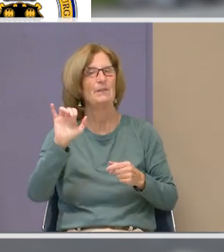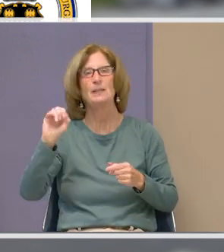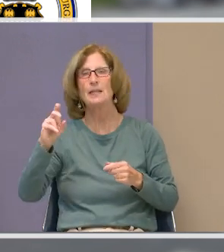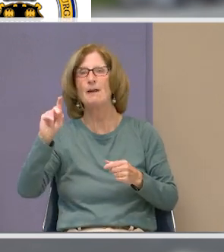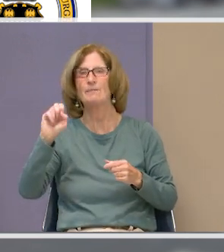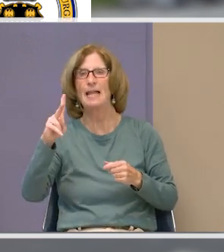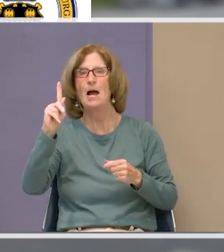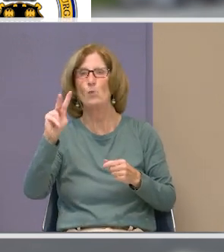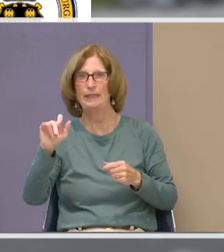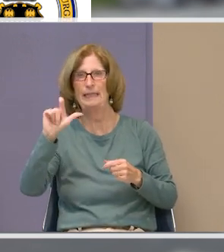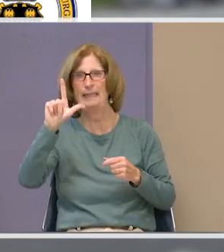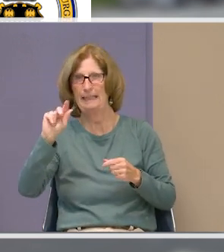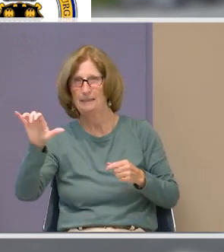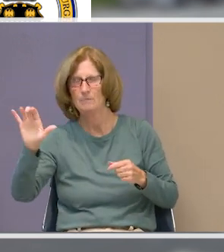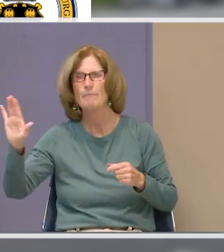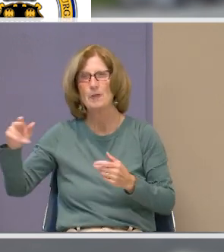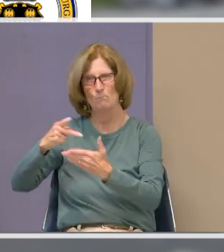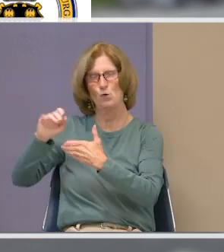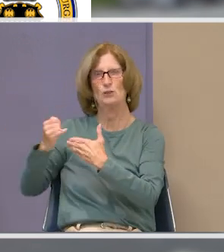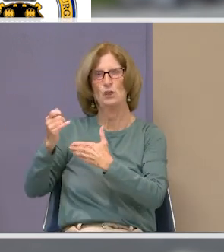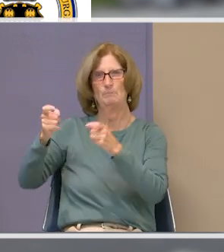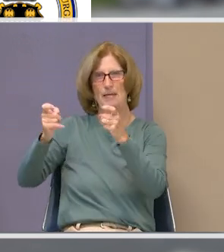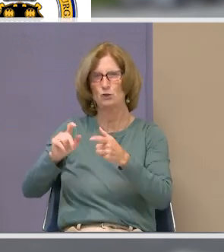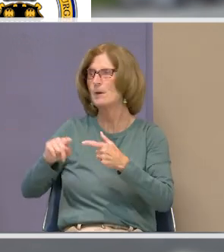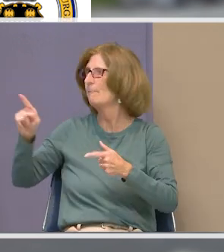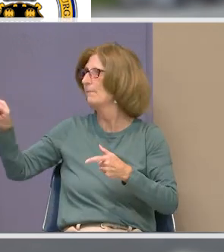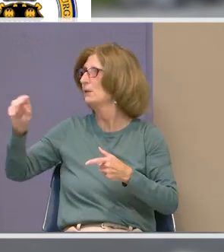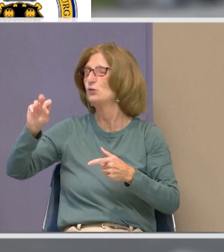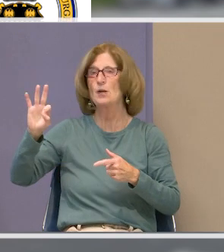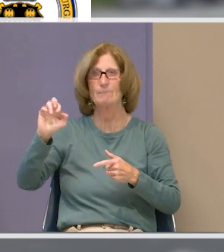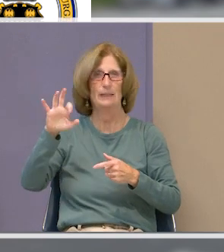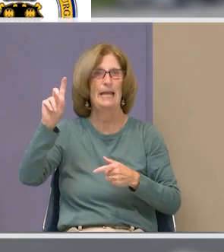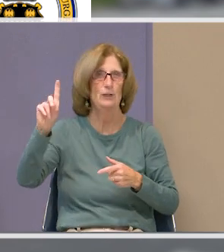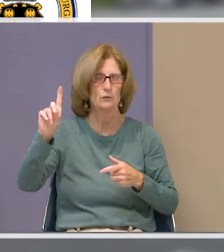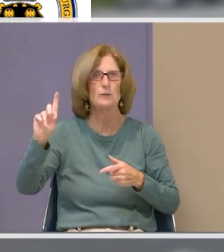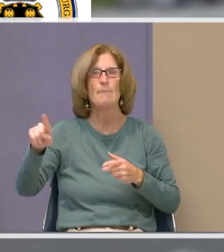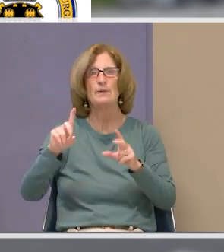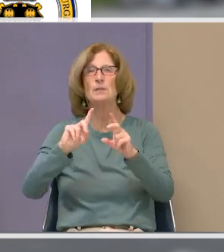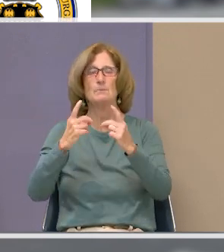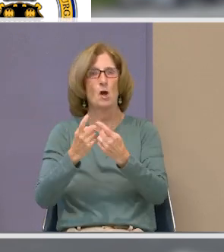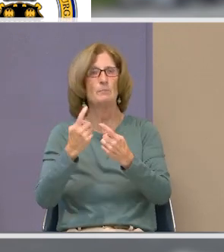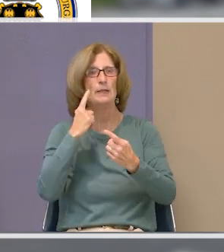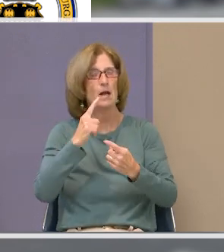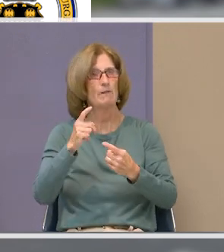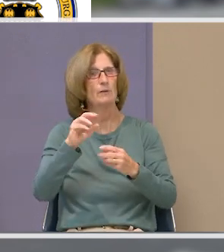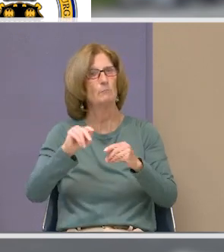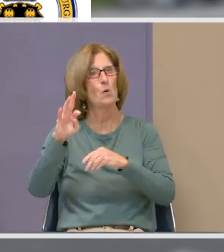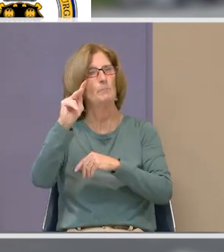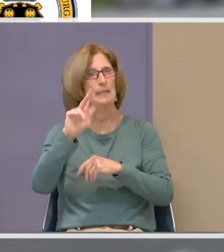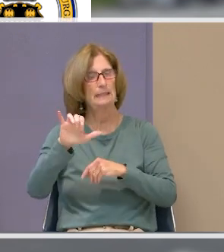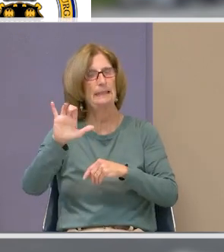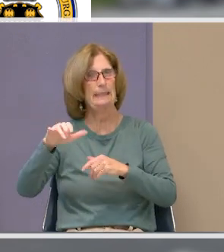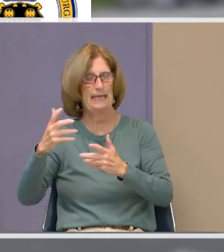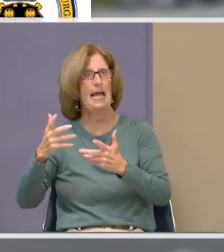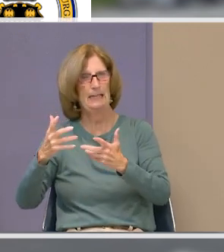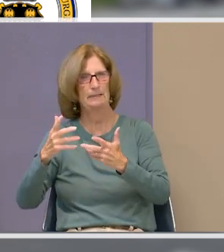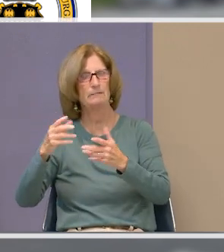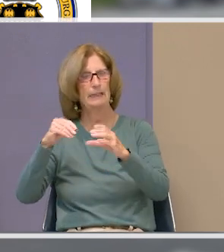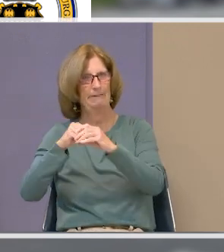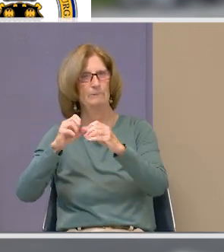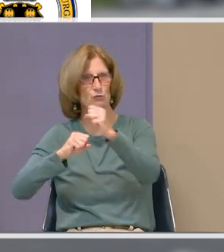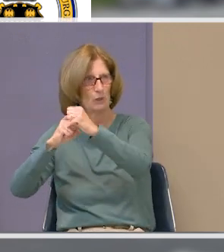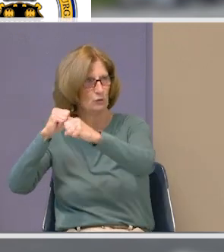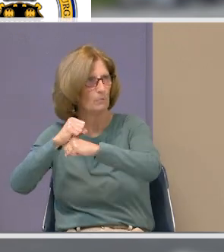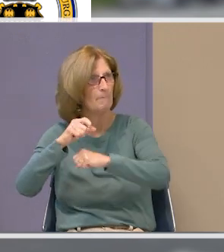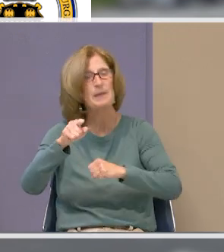Lila Blackalawi. Project Manager, and then Jeff Leonard, Planner with the Department of Mobility and Infrastructure. I'm Jan, and then we're joined